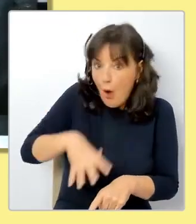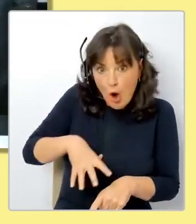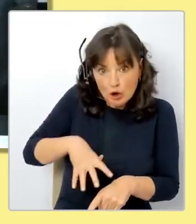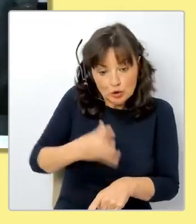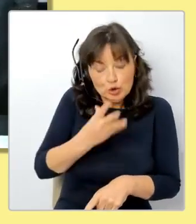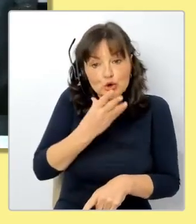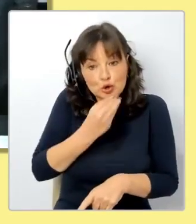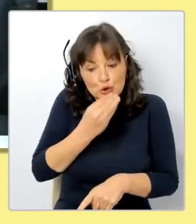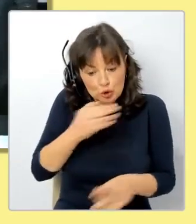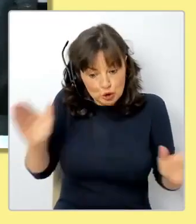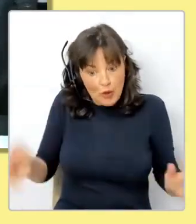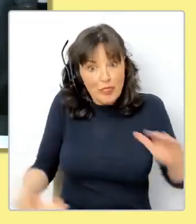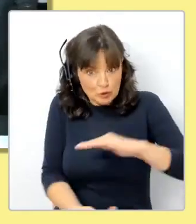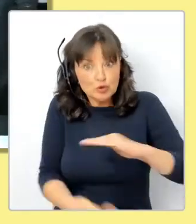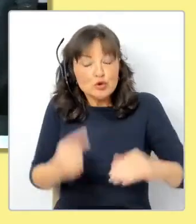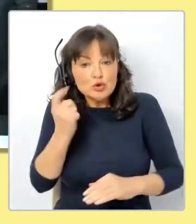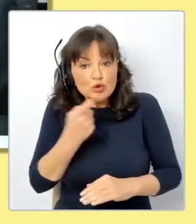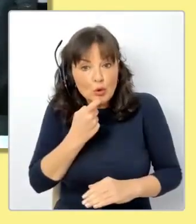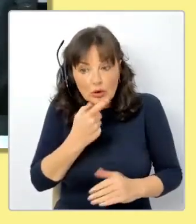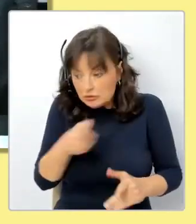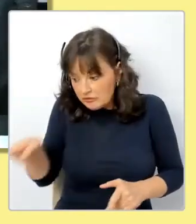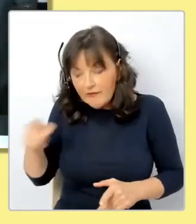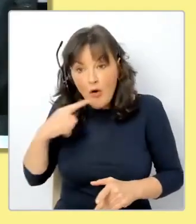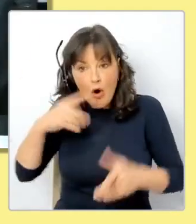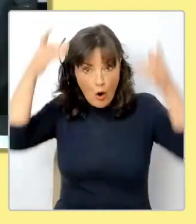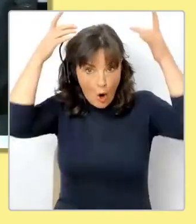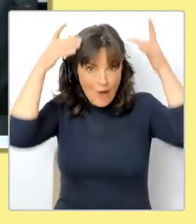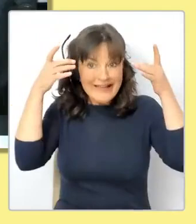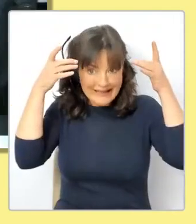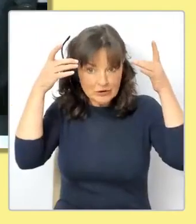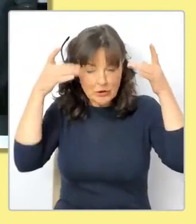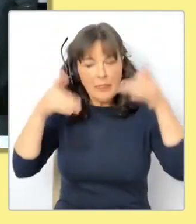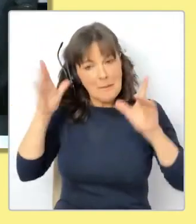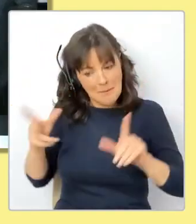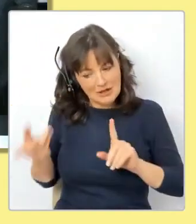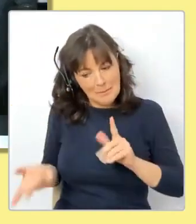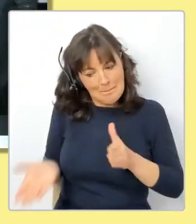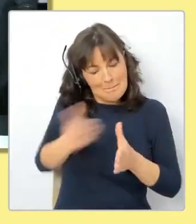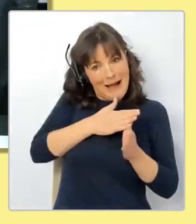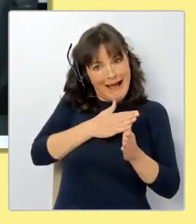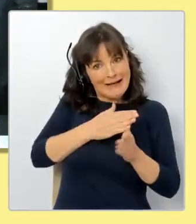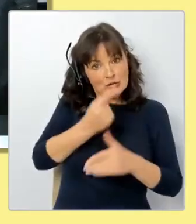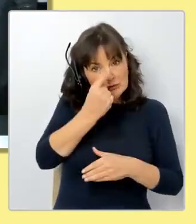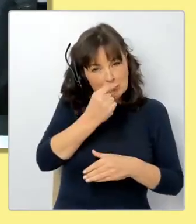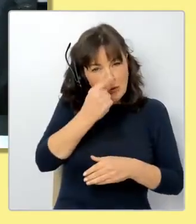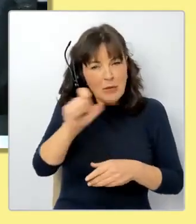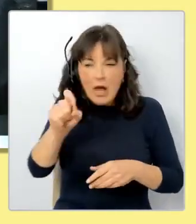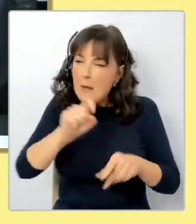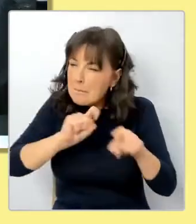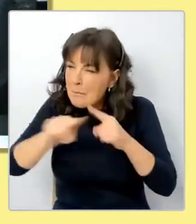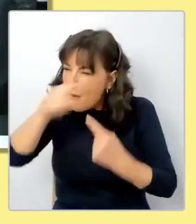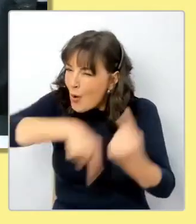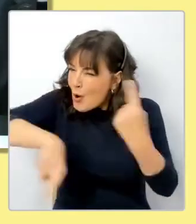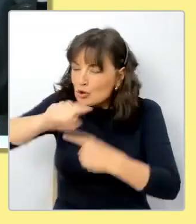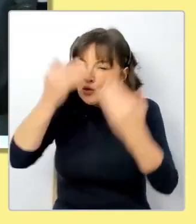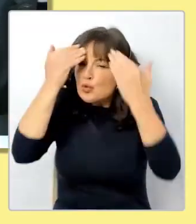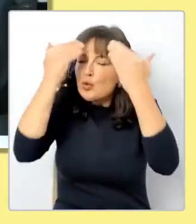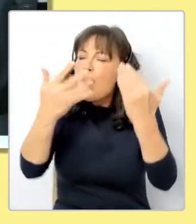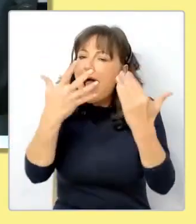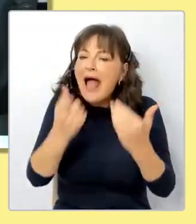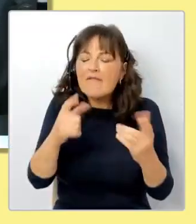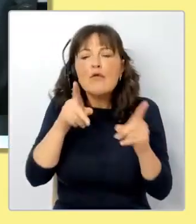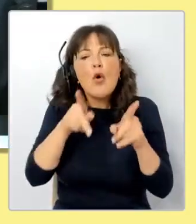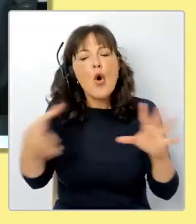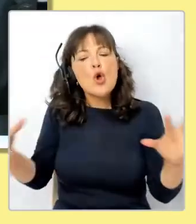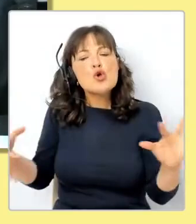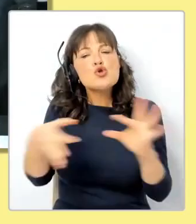to bring it back as soon as possible. But as there's also a union of the crowns, and I think not everyone knows about that, and particularly in England, perhaps, they don't know about